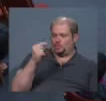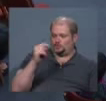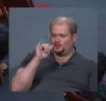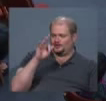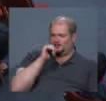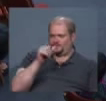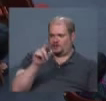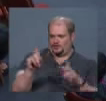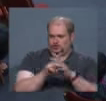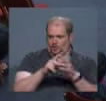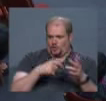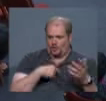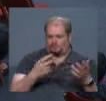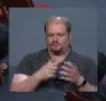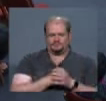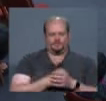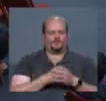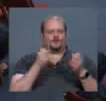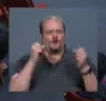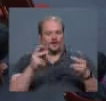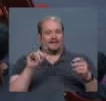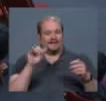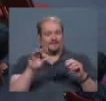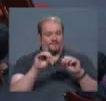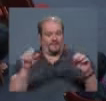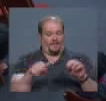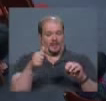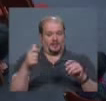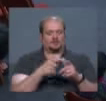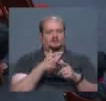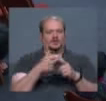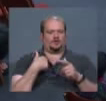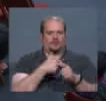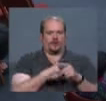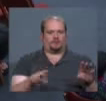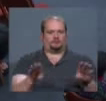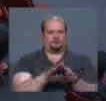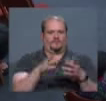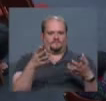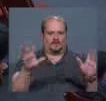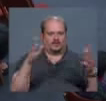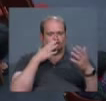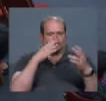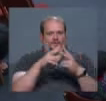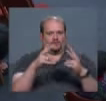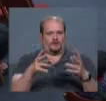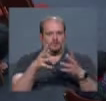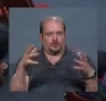consequence of that. All right, if there's nothing else, we're finished. Thank you very much.